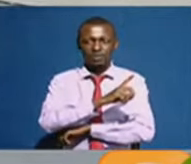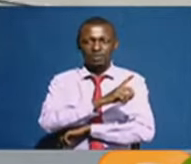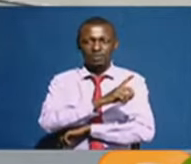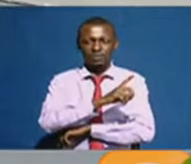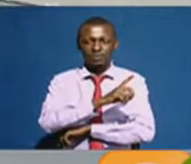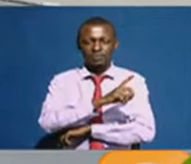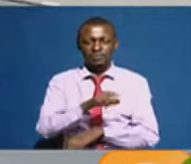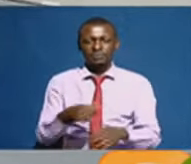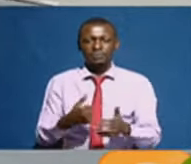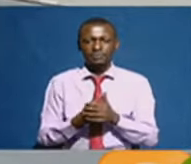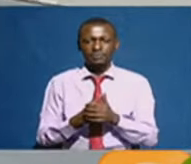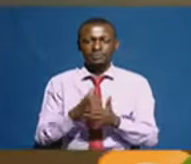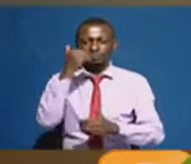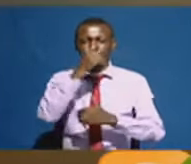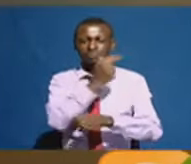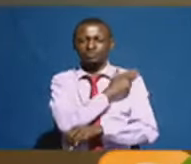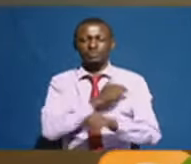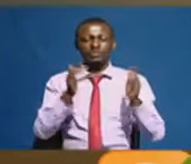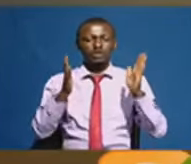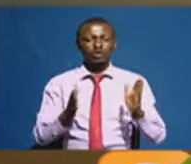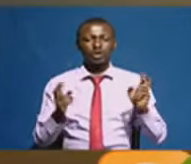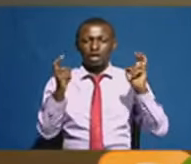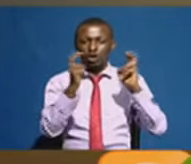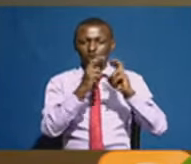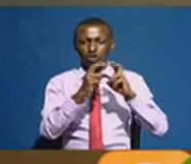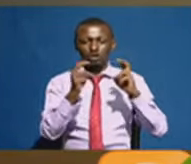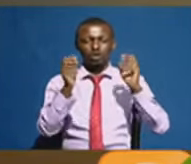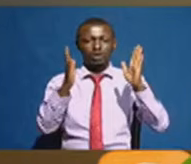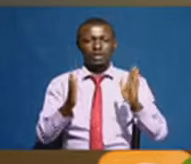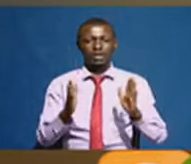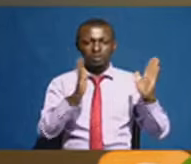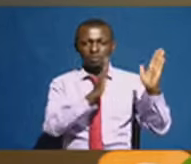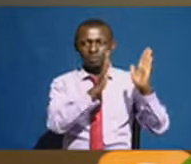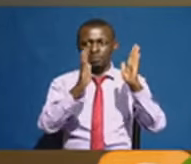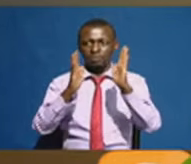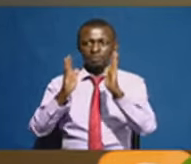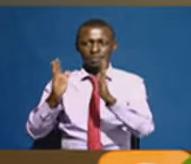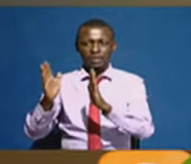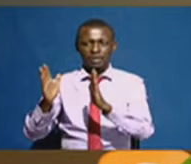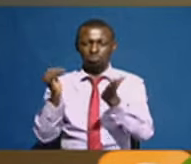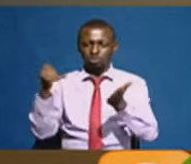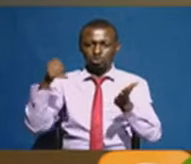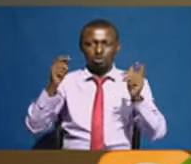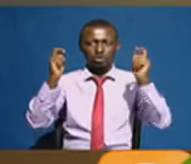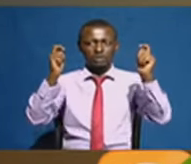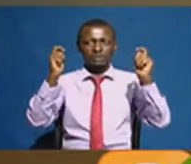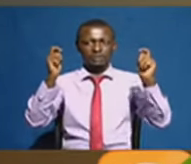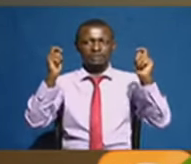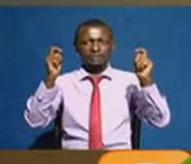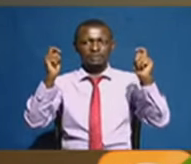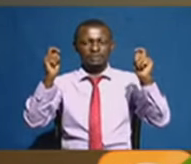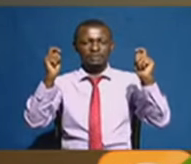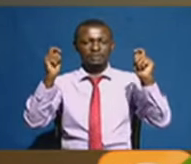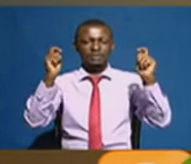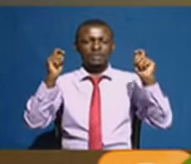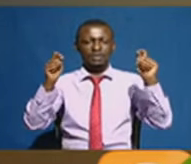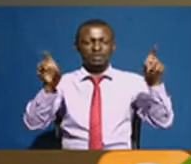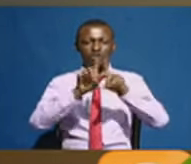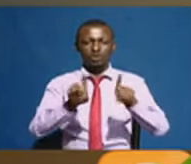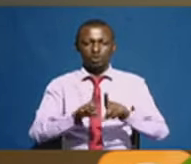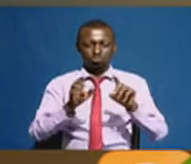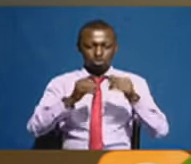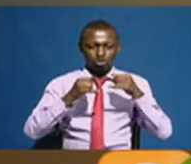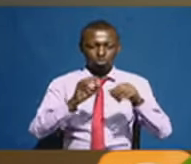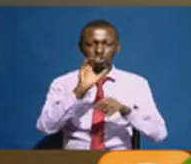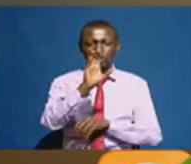the specialist doctors and consultants are now planning to join the strike, agitating, of course, for the implementation of the CBA. And they said